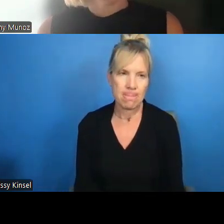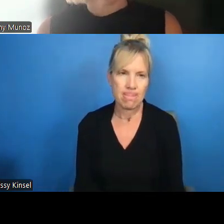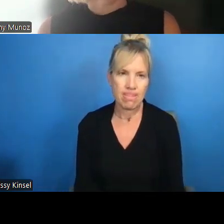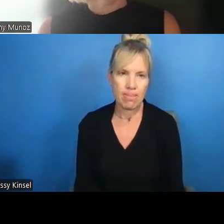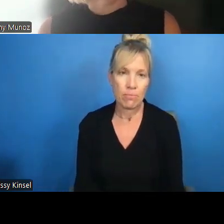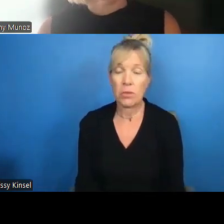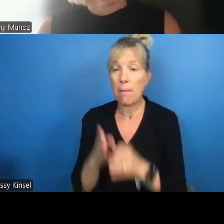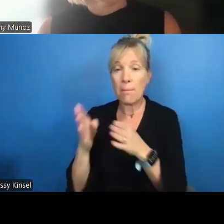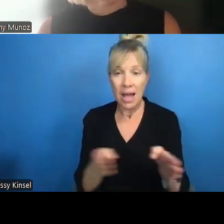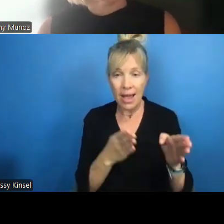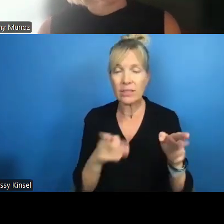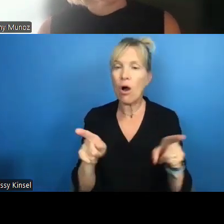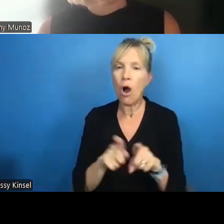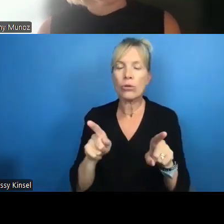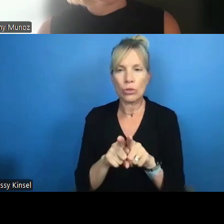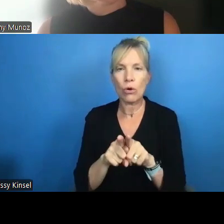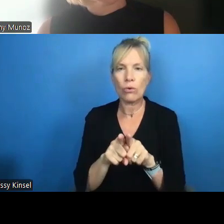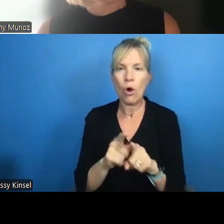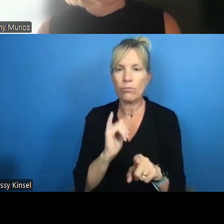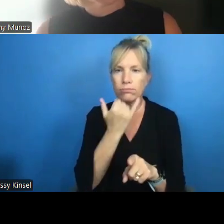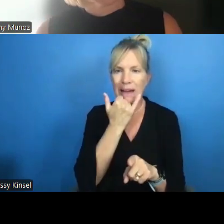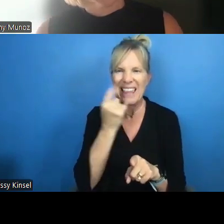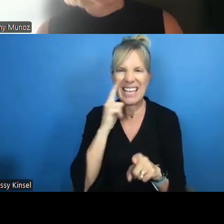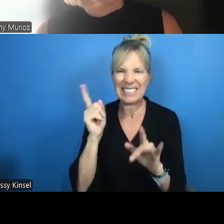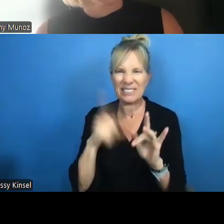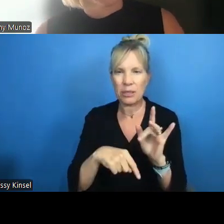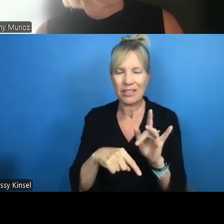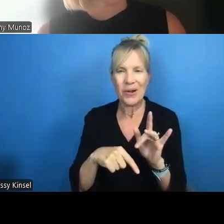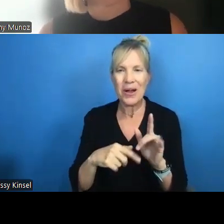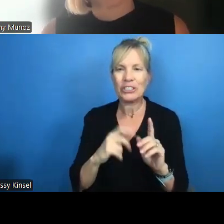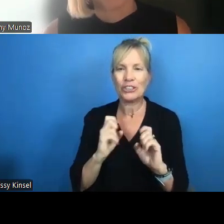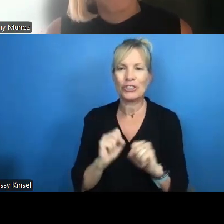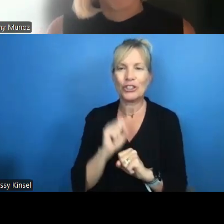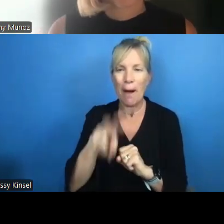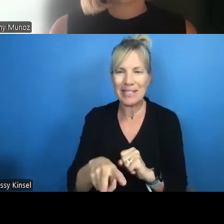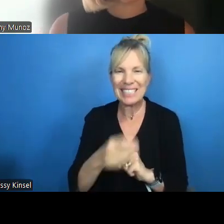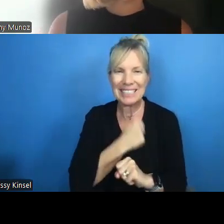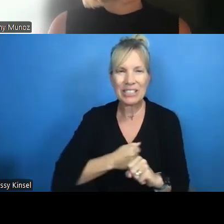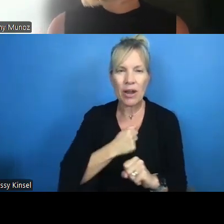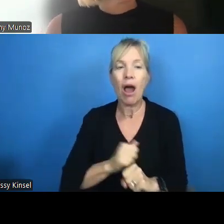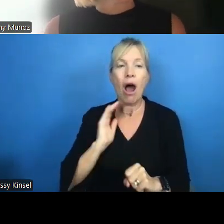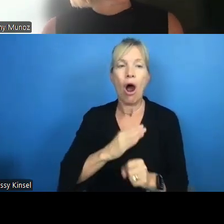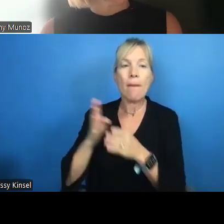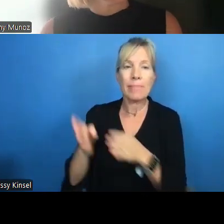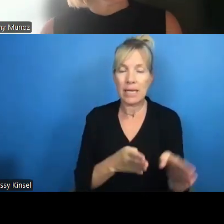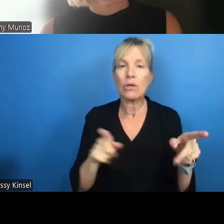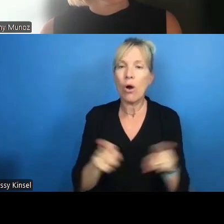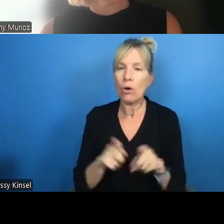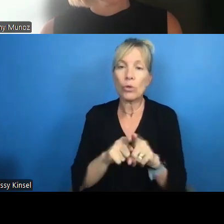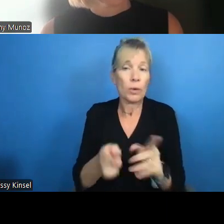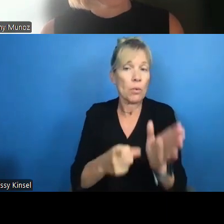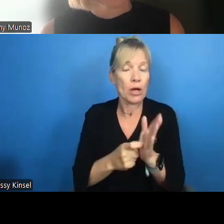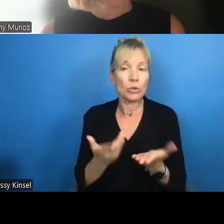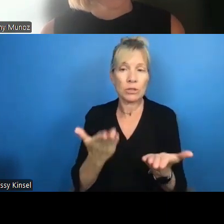Our plans also submit, oh, I think we might have switched too soon. Sorry. Our plans also are required to